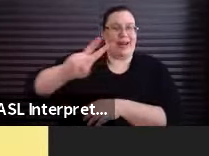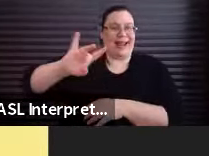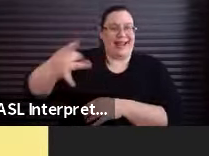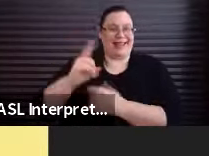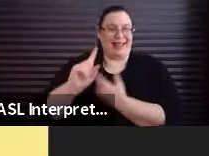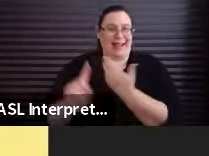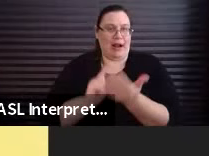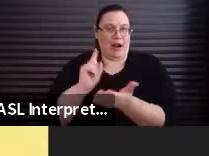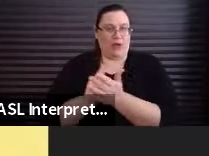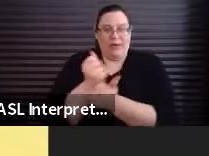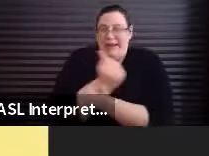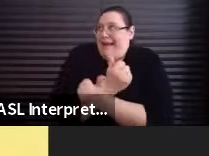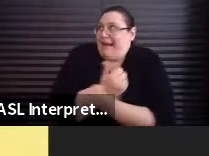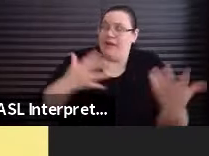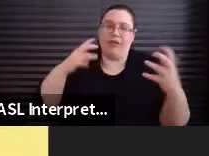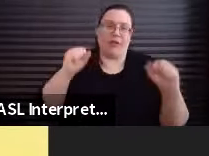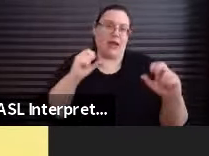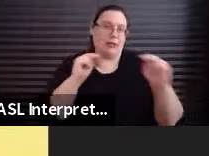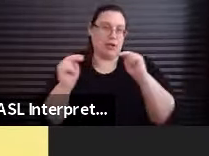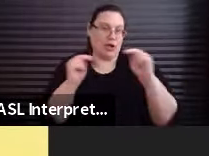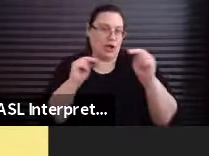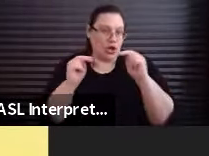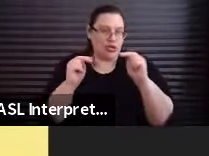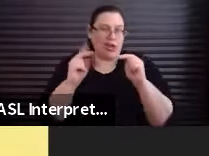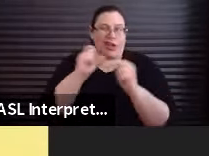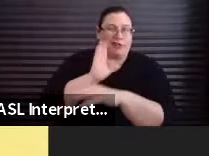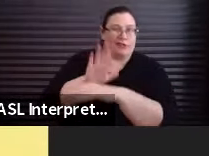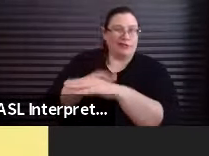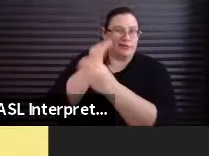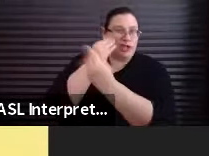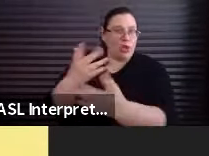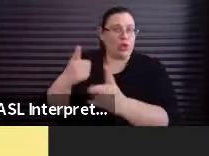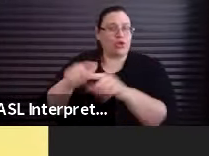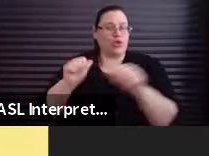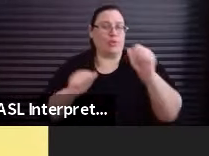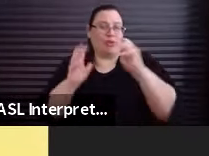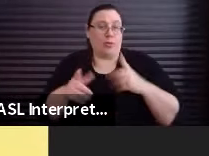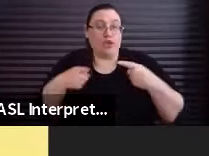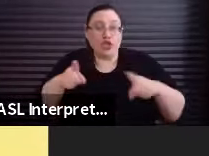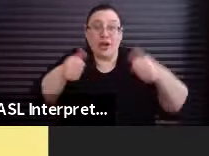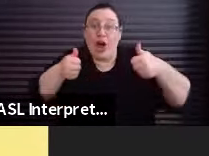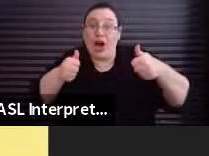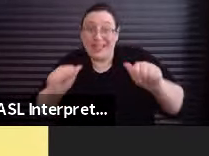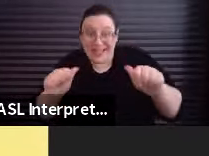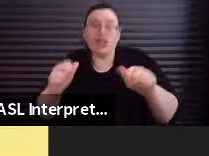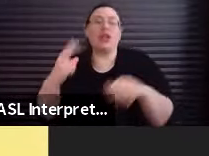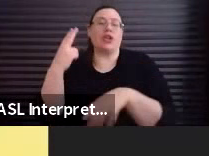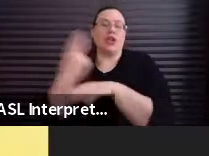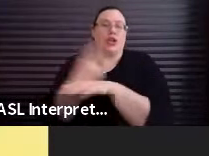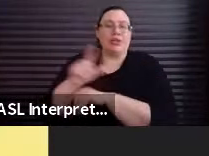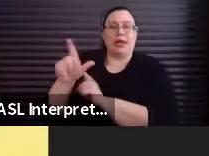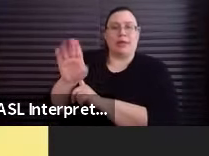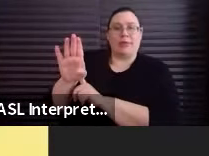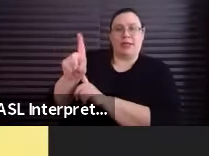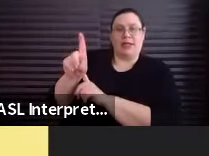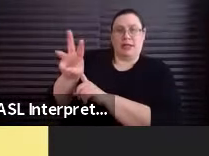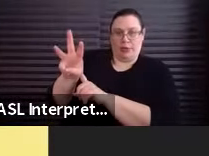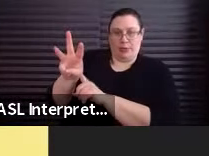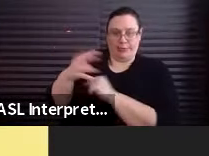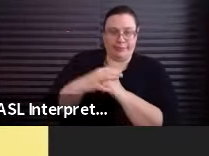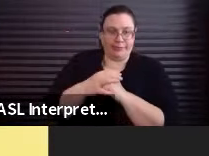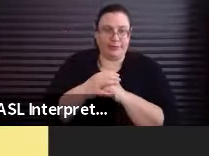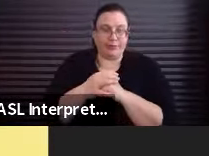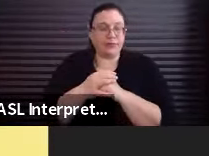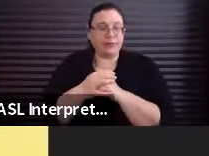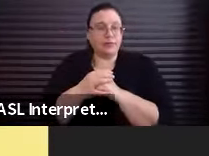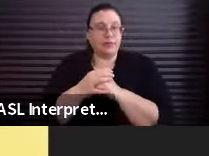is negotiable. They have to give notice to performers at audition that they're using the low budget digital waiver. And it